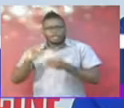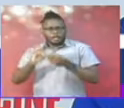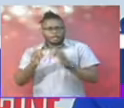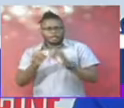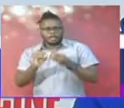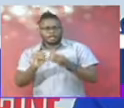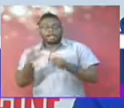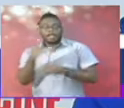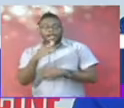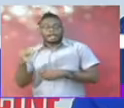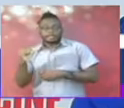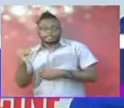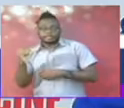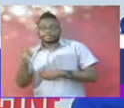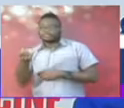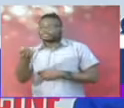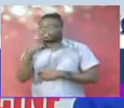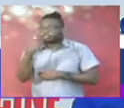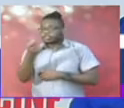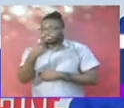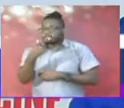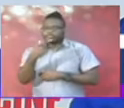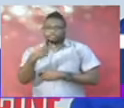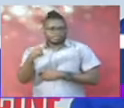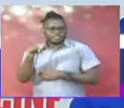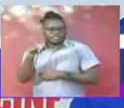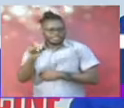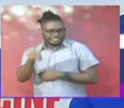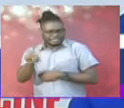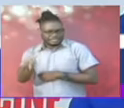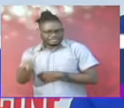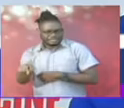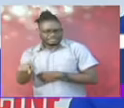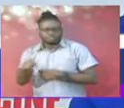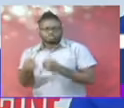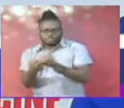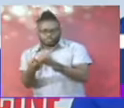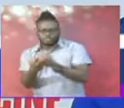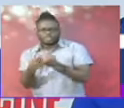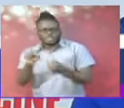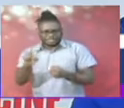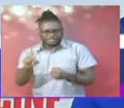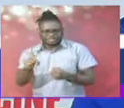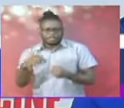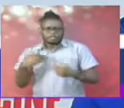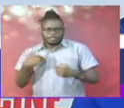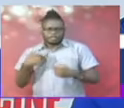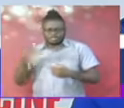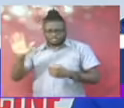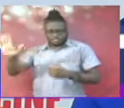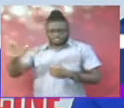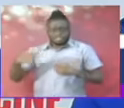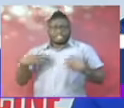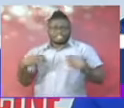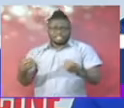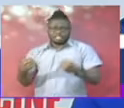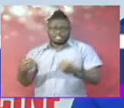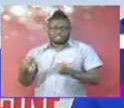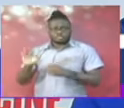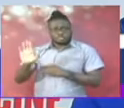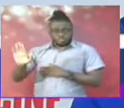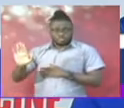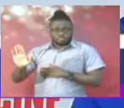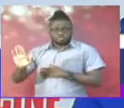to maintain or boost my immune system. Now, there was so much uncertainty surrounding the COVID-19 virus at the